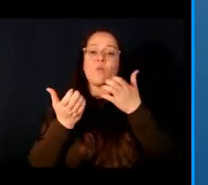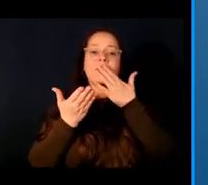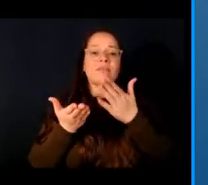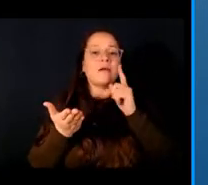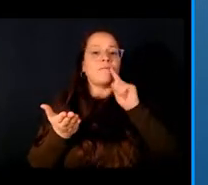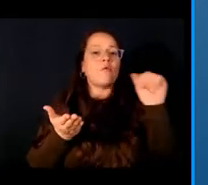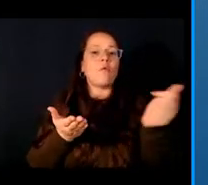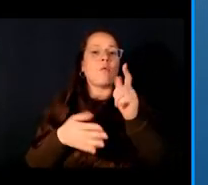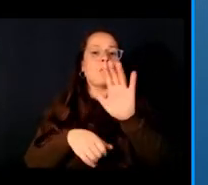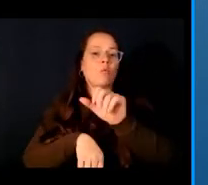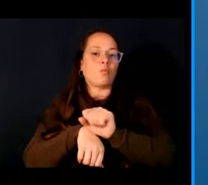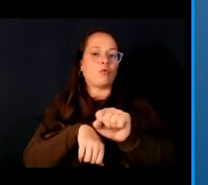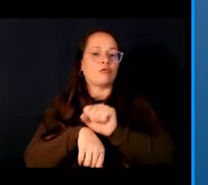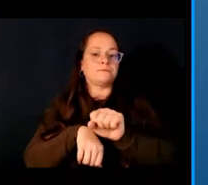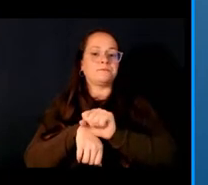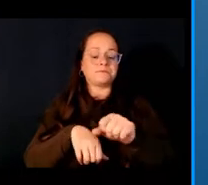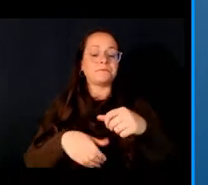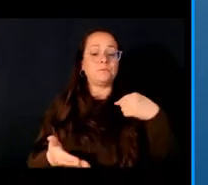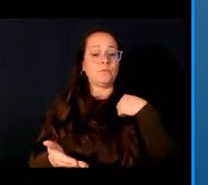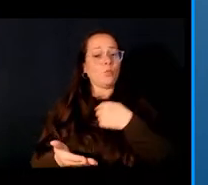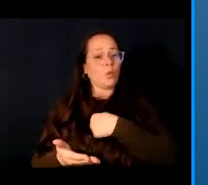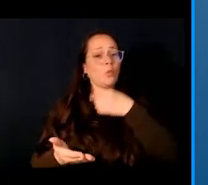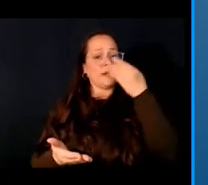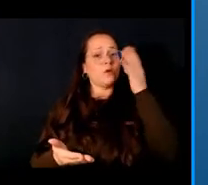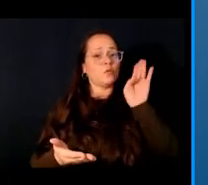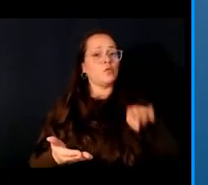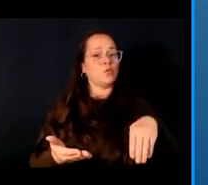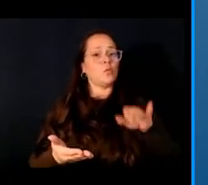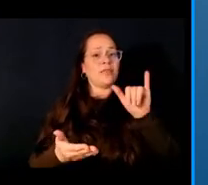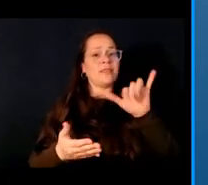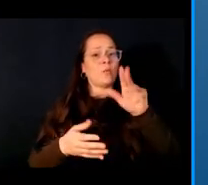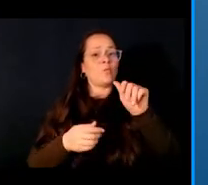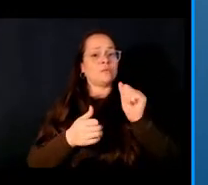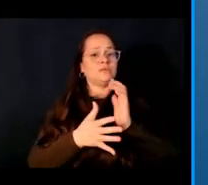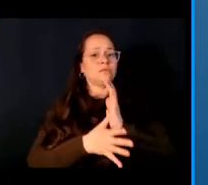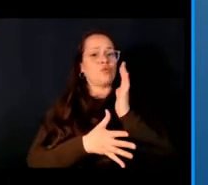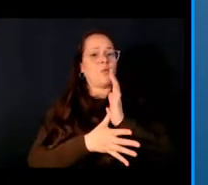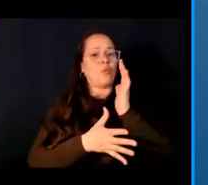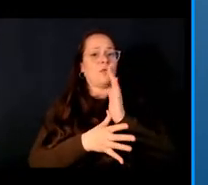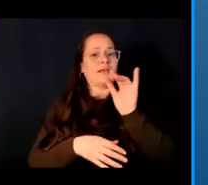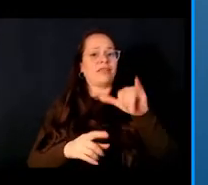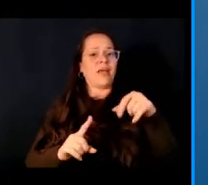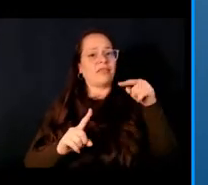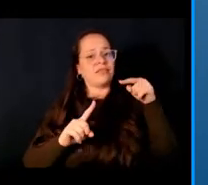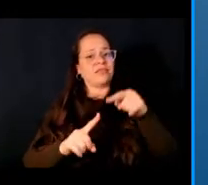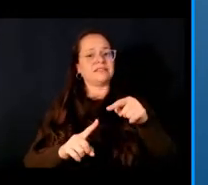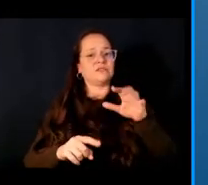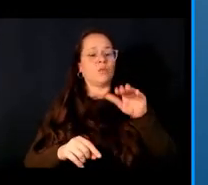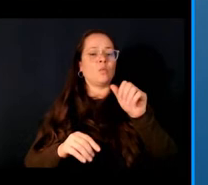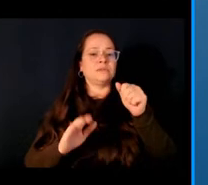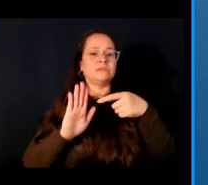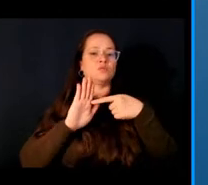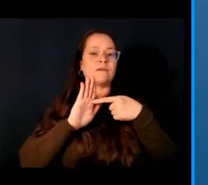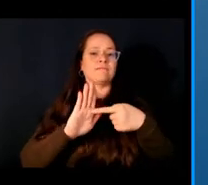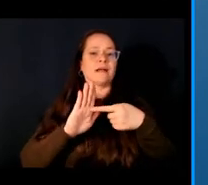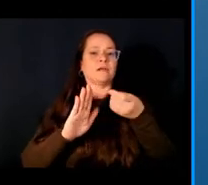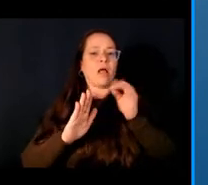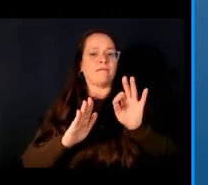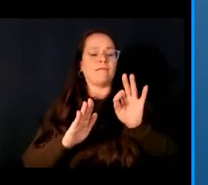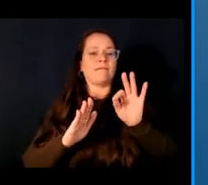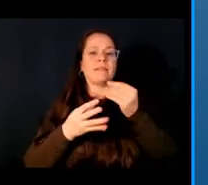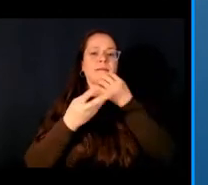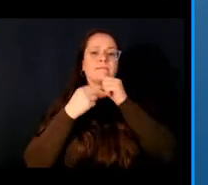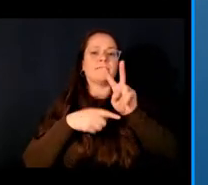work you know we knew that it was a priority that this be reflective of the values of the Democratic